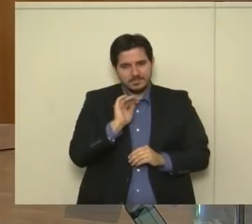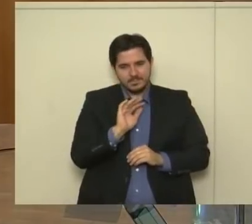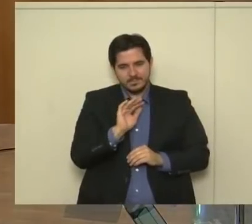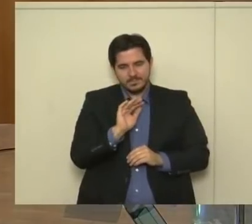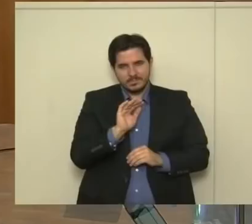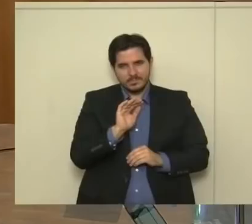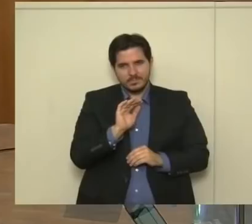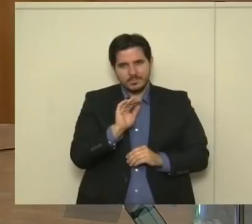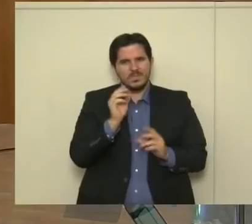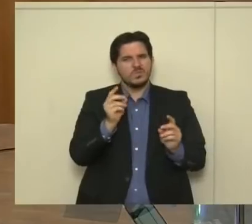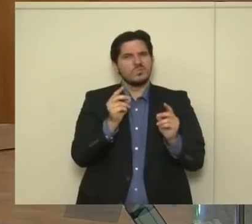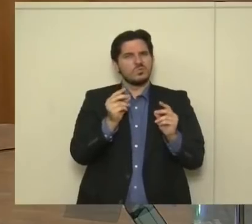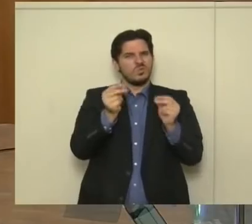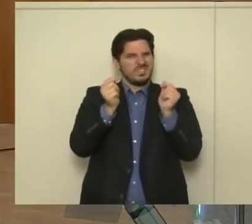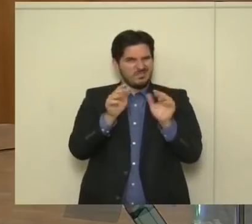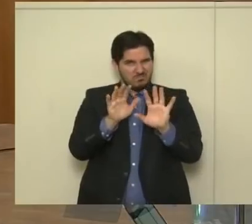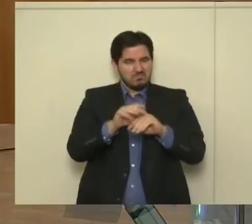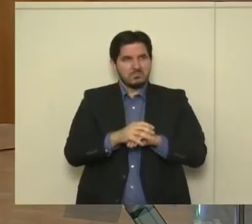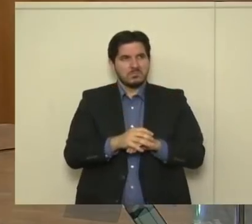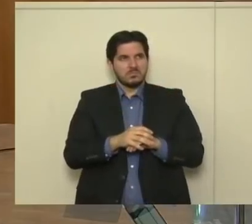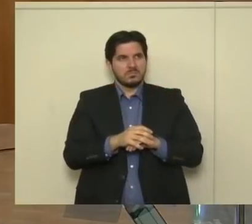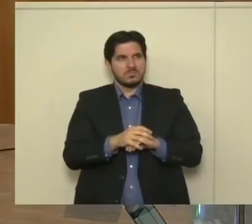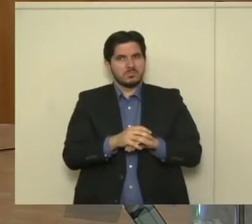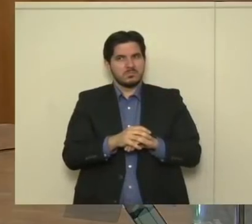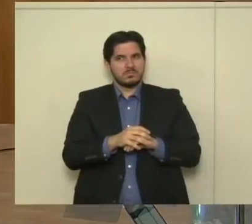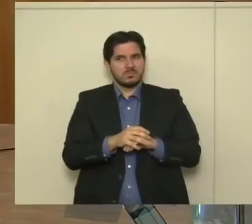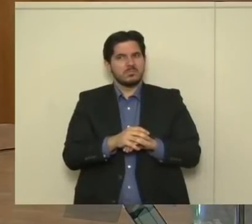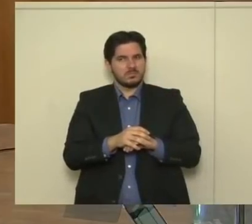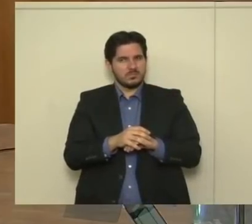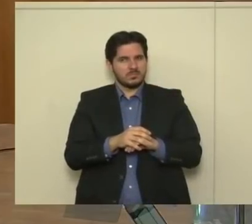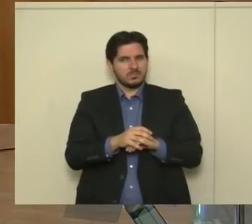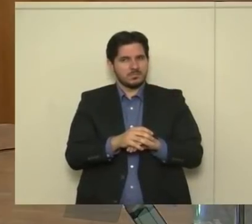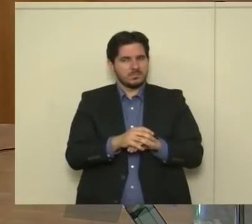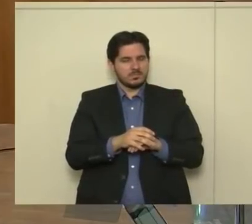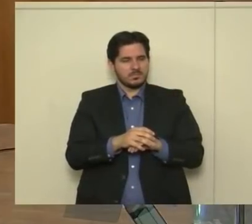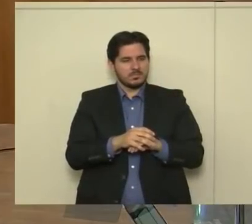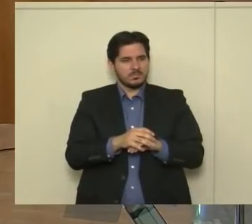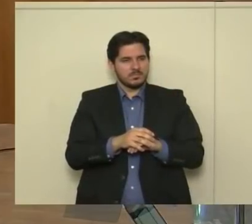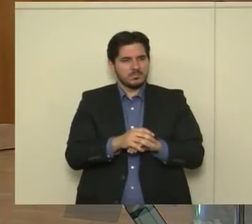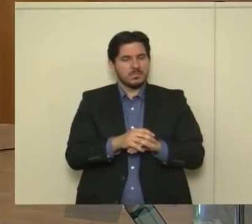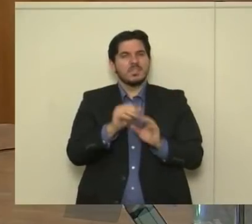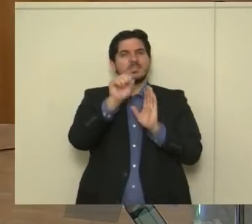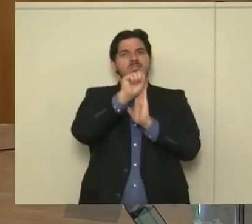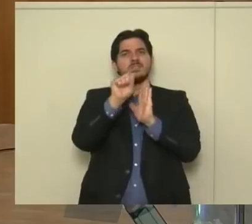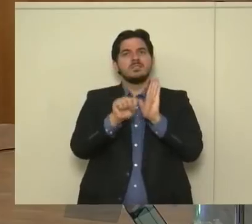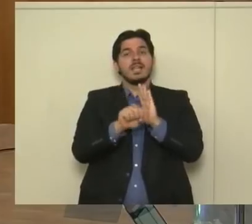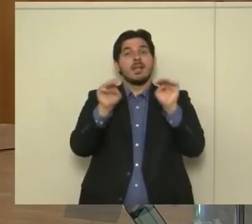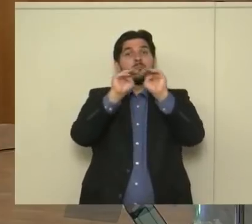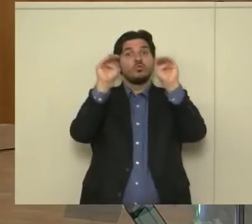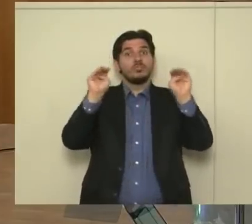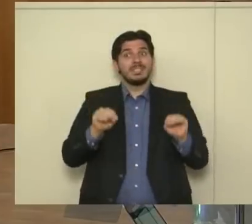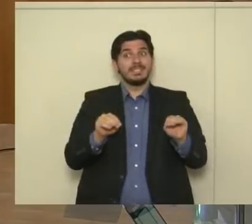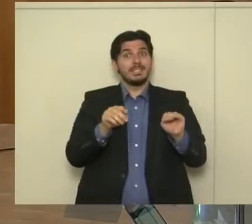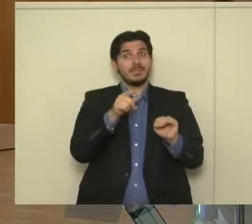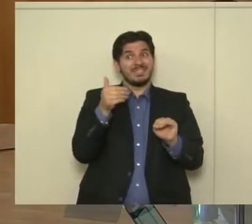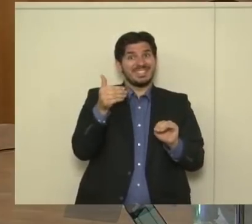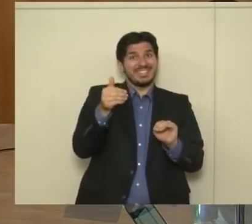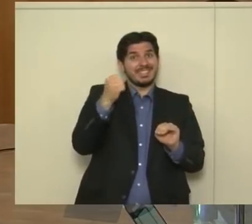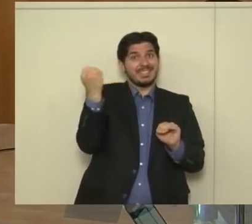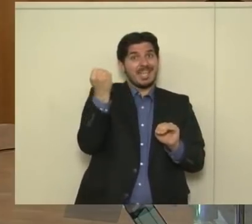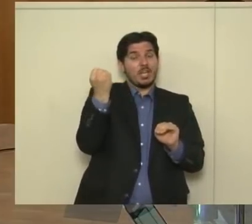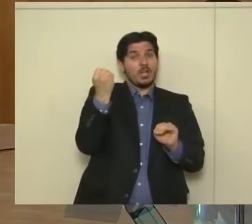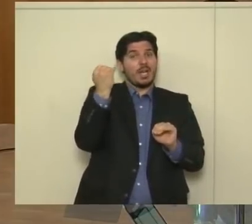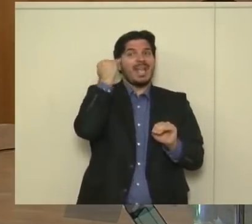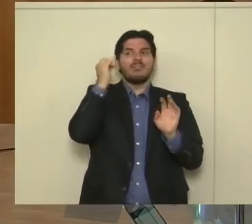Just real quickly, state museums, will they reopen on Saturday, the ones that are not